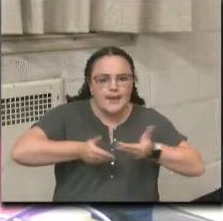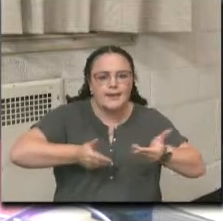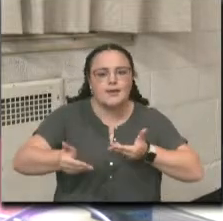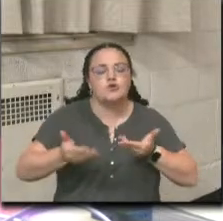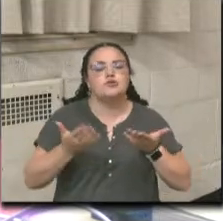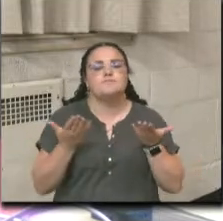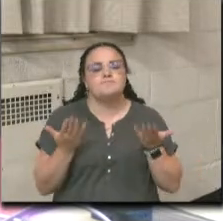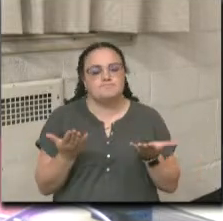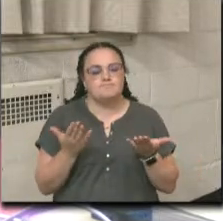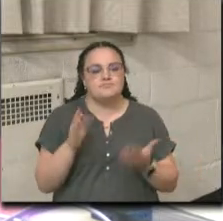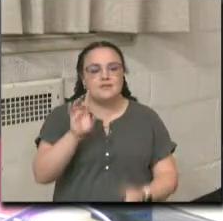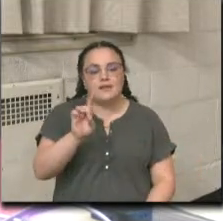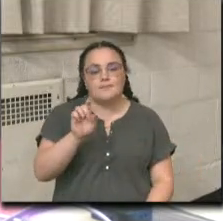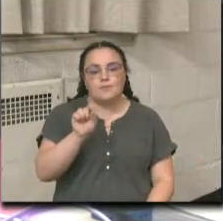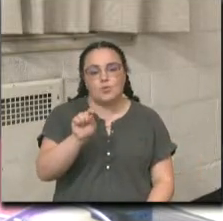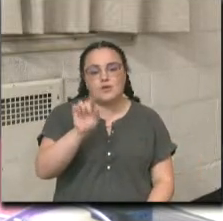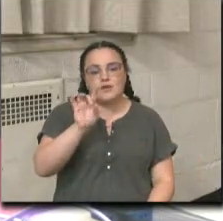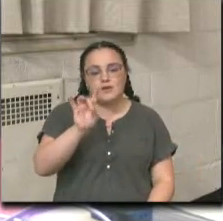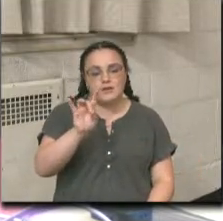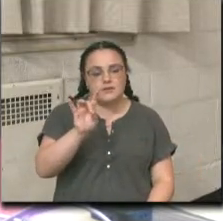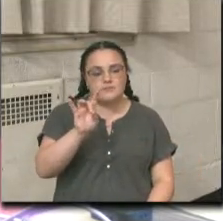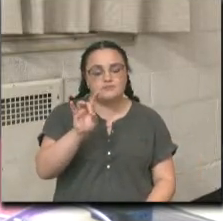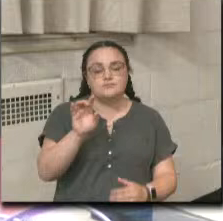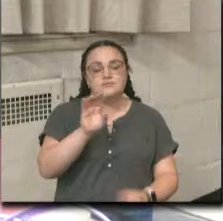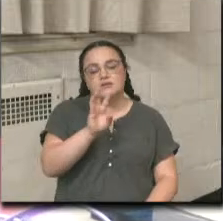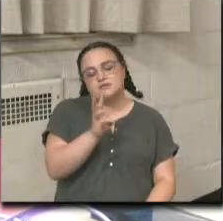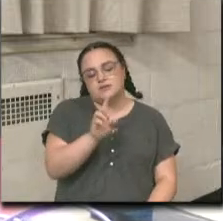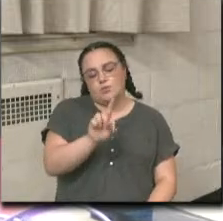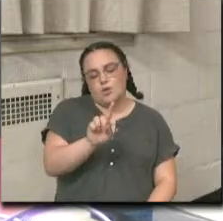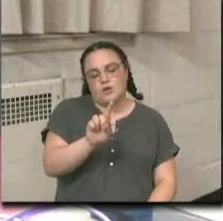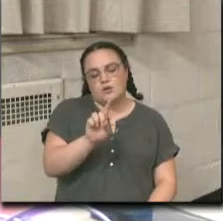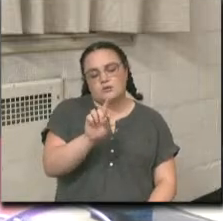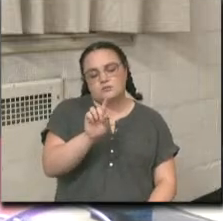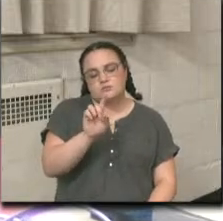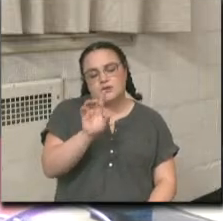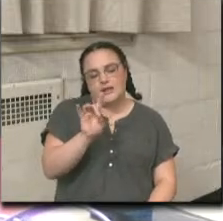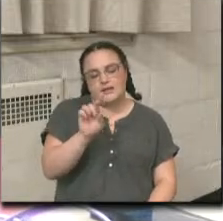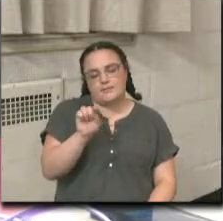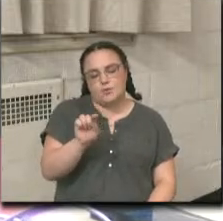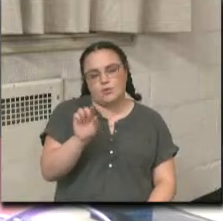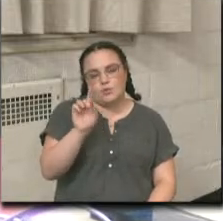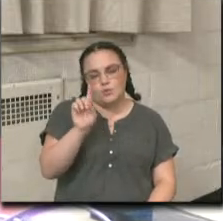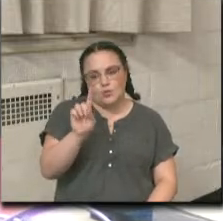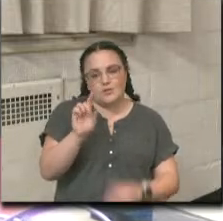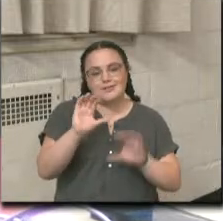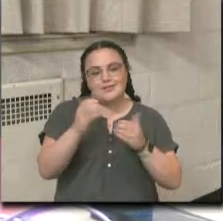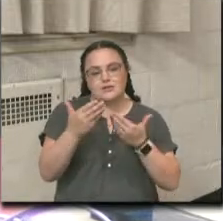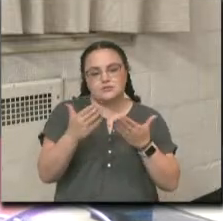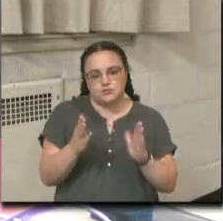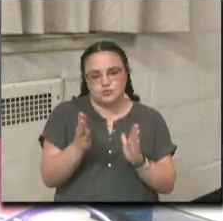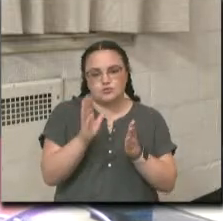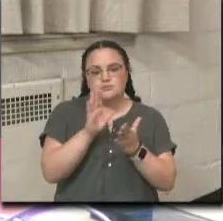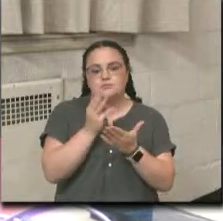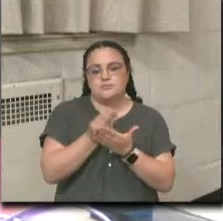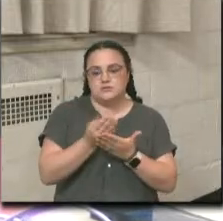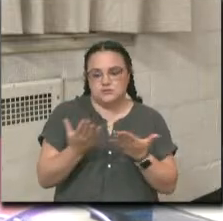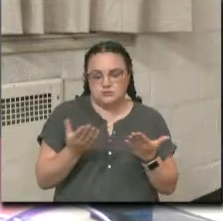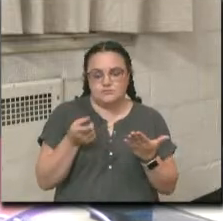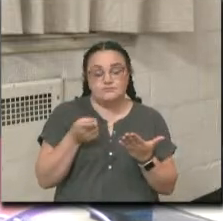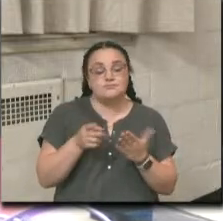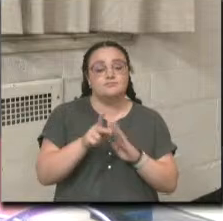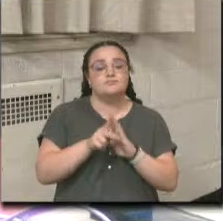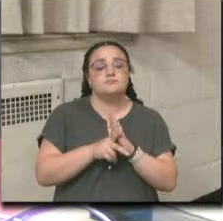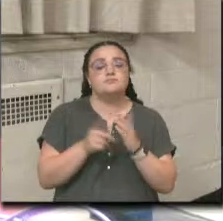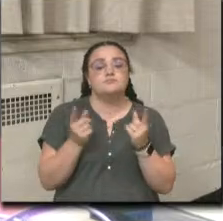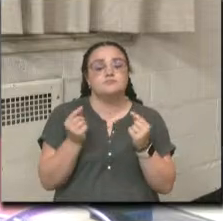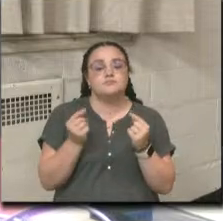Schools. Item 8.8, rescinded policy 6180.1, evaluation and selection of classroom instructional materials. This policy was developed